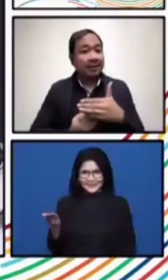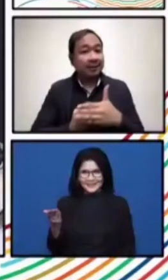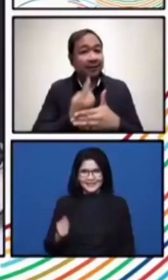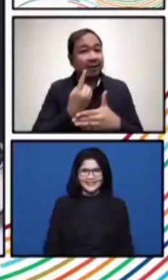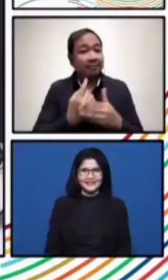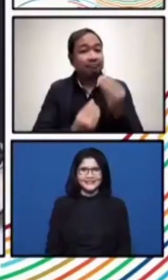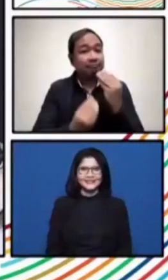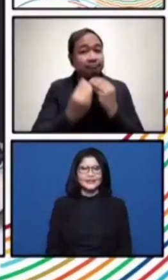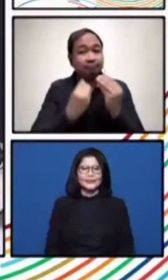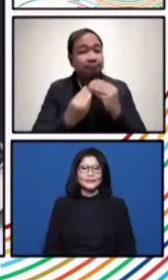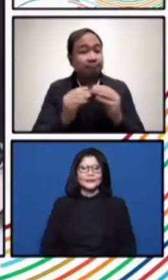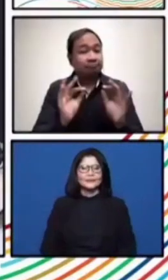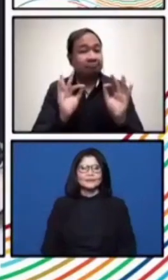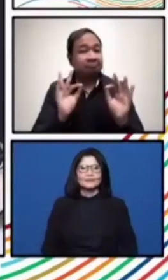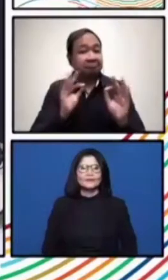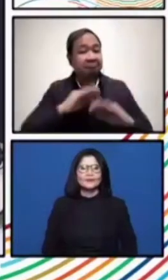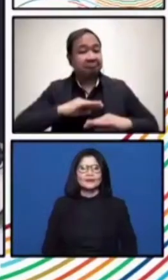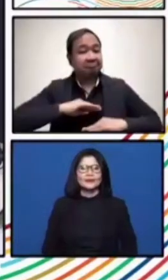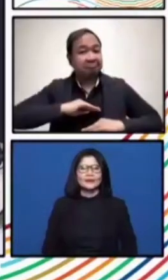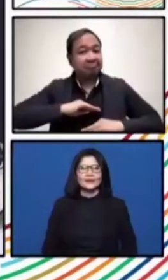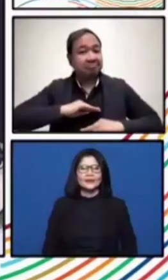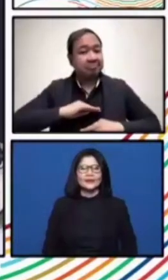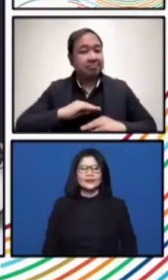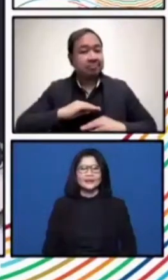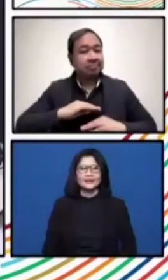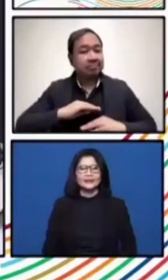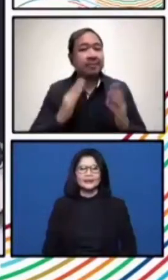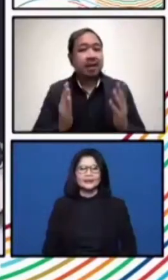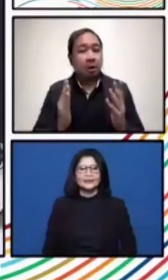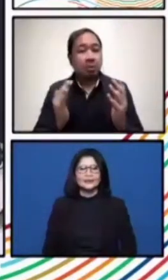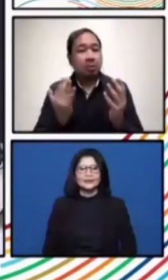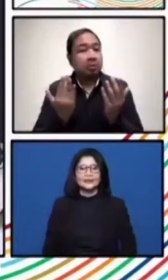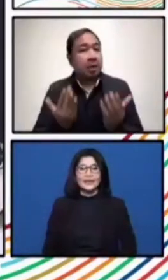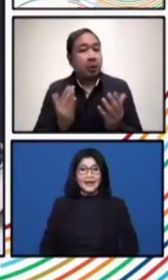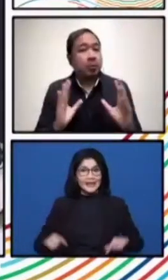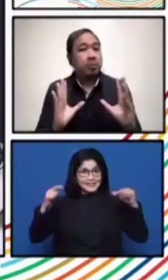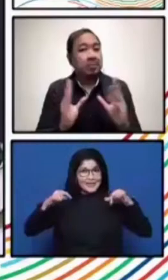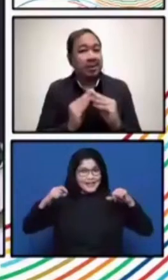break the meeting is now called to order